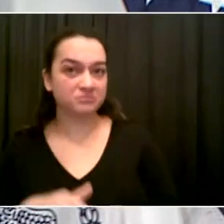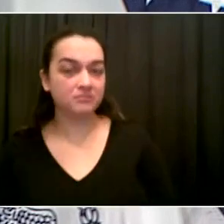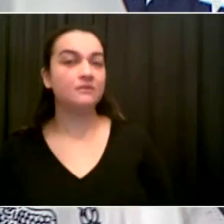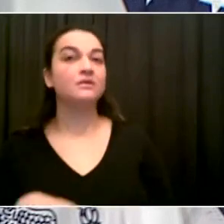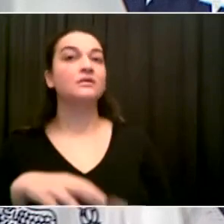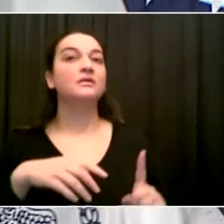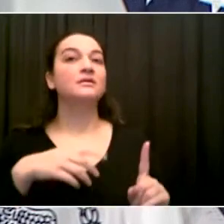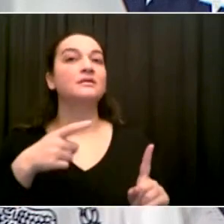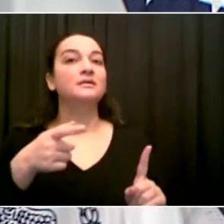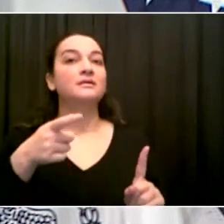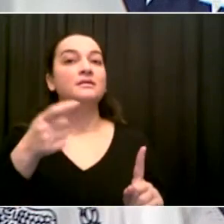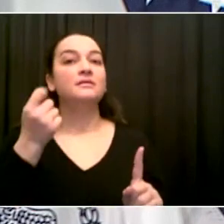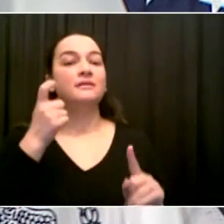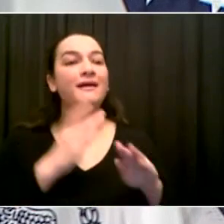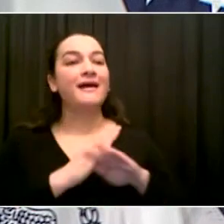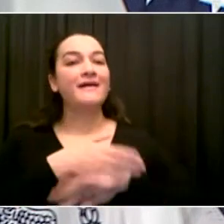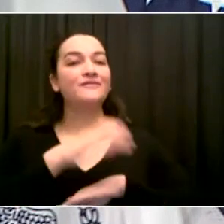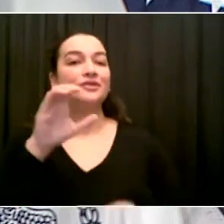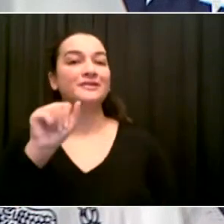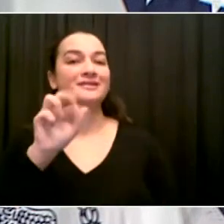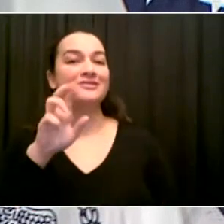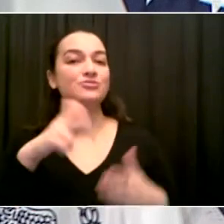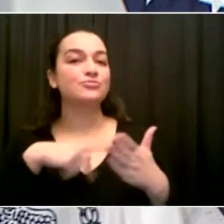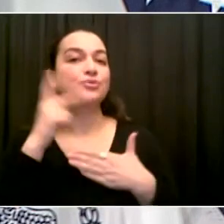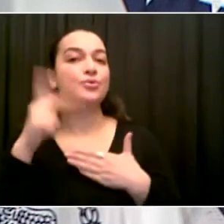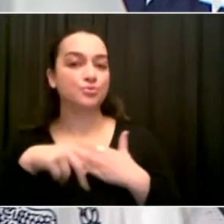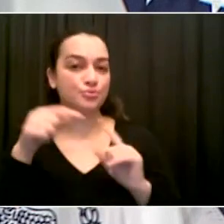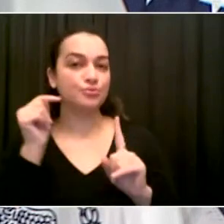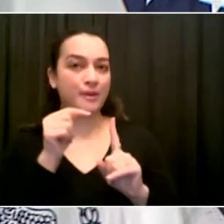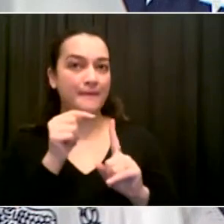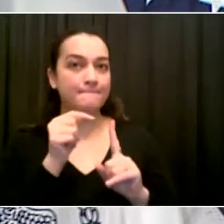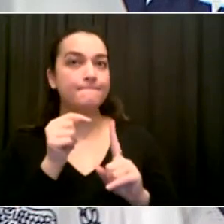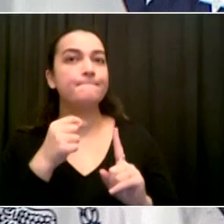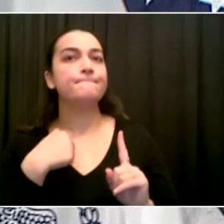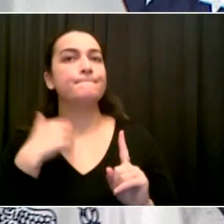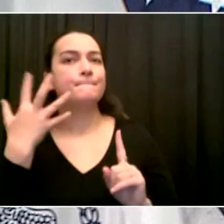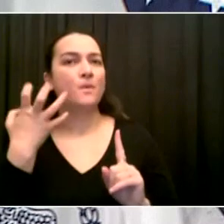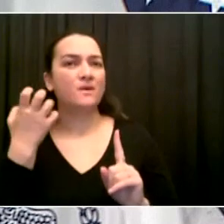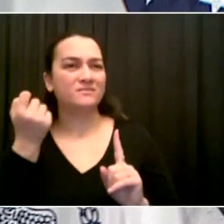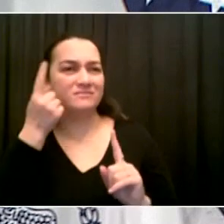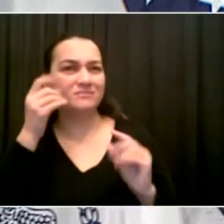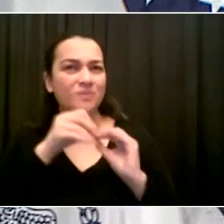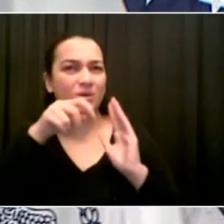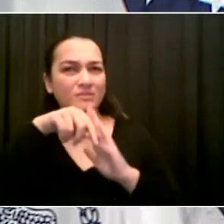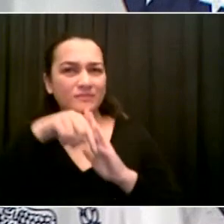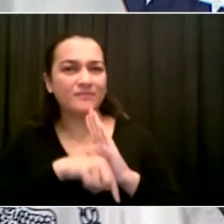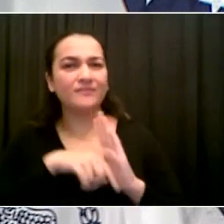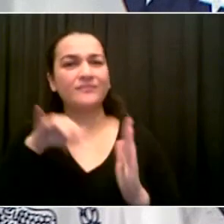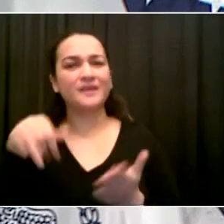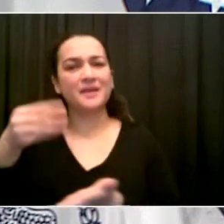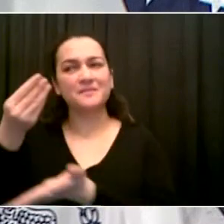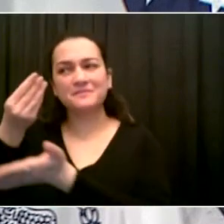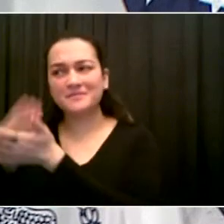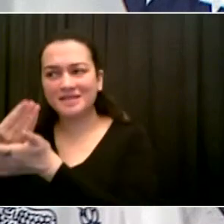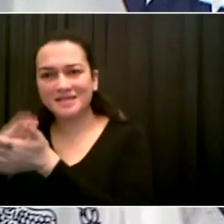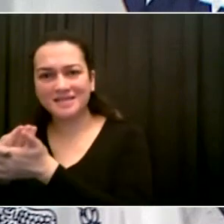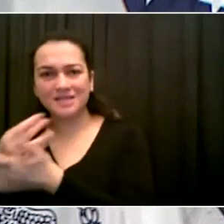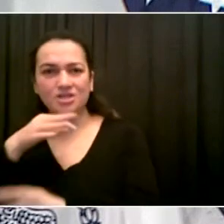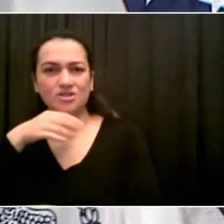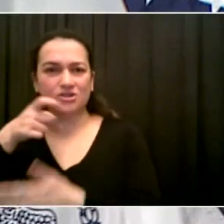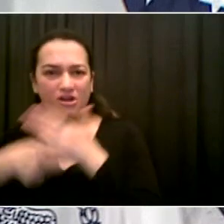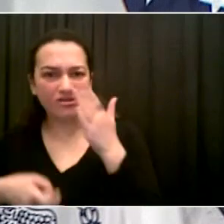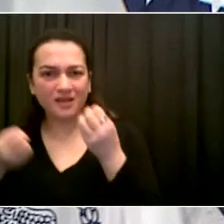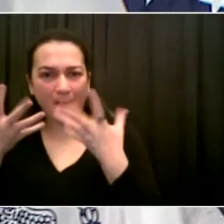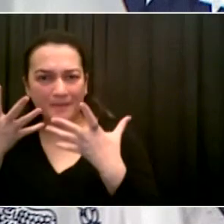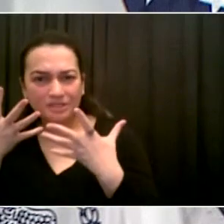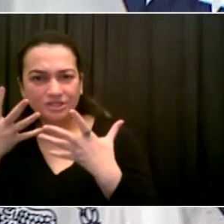cost benefit for New Yorkers who are going to be enrolling in these programs, and how health and hospitals might be able to leverage what they're